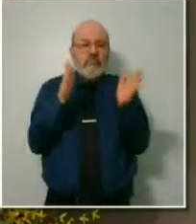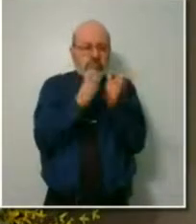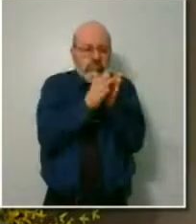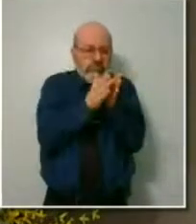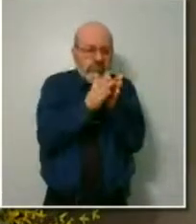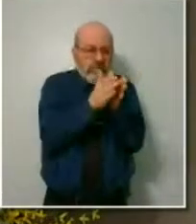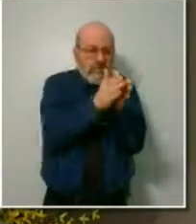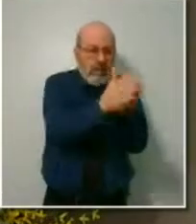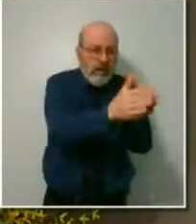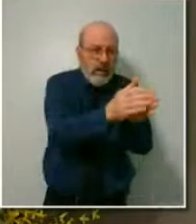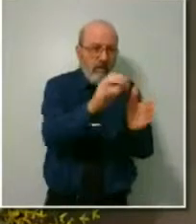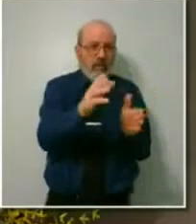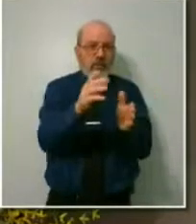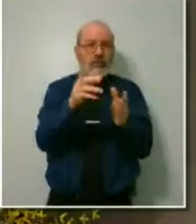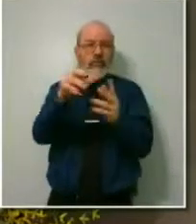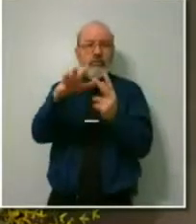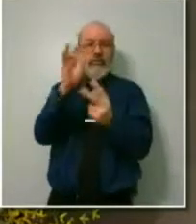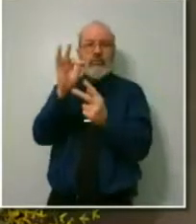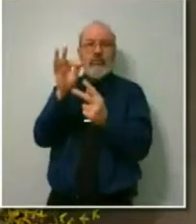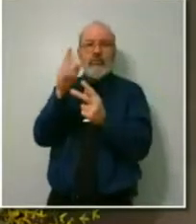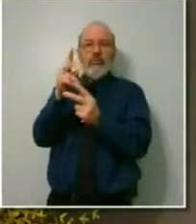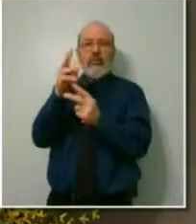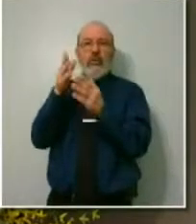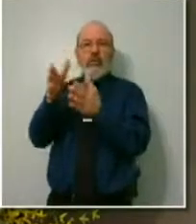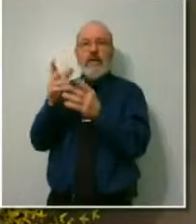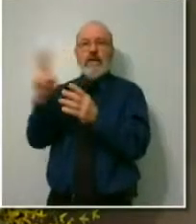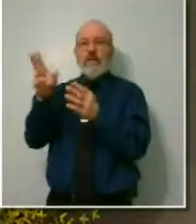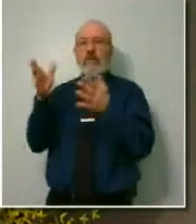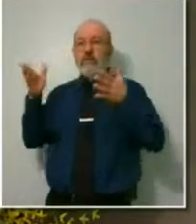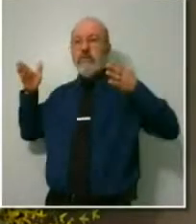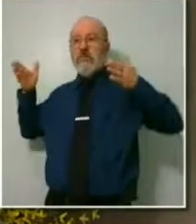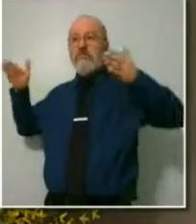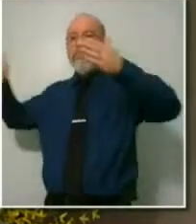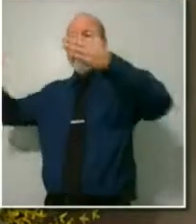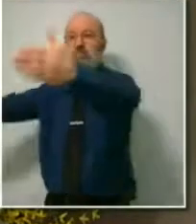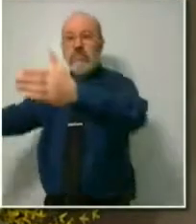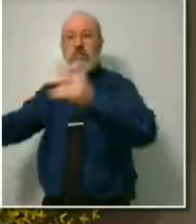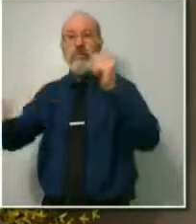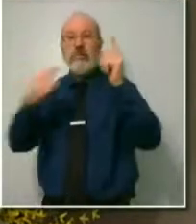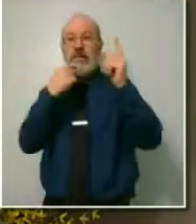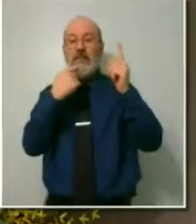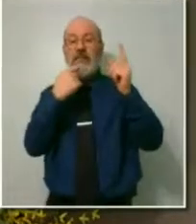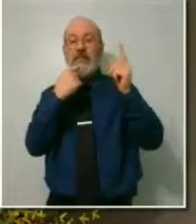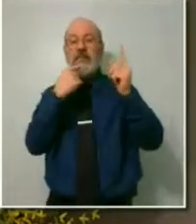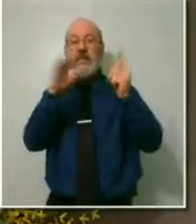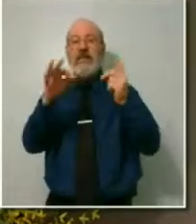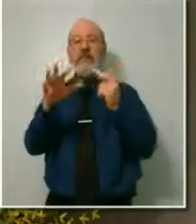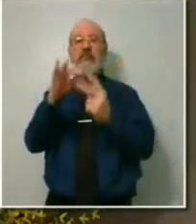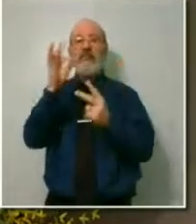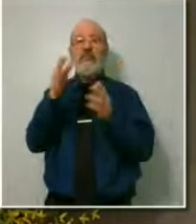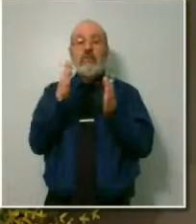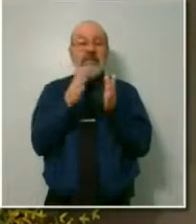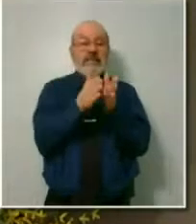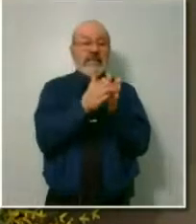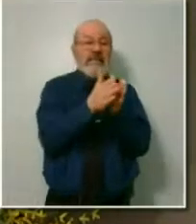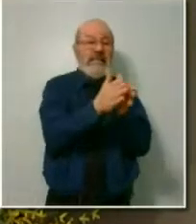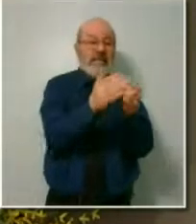or you can choose way number two, which is a broad way. But I'm going to tell you, if you choose the straight gate and the narrow